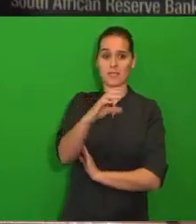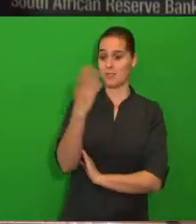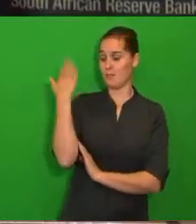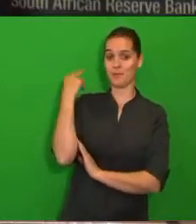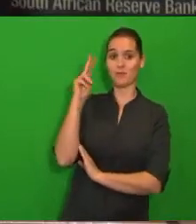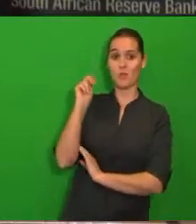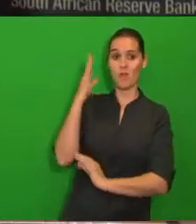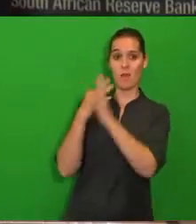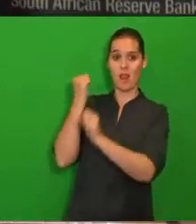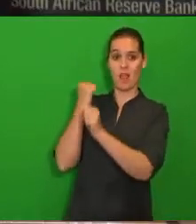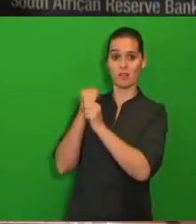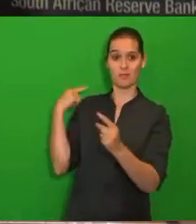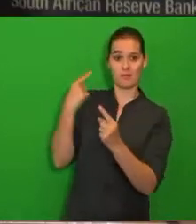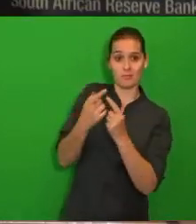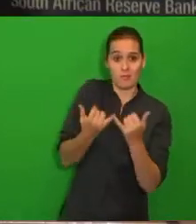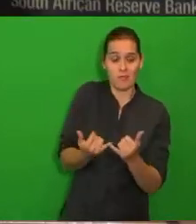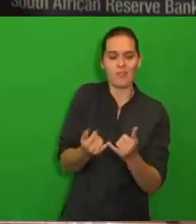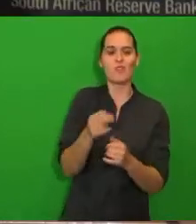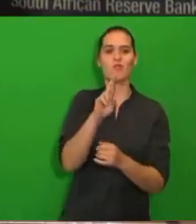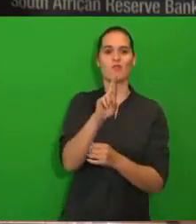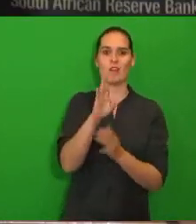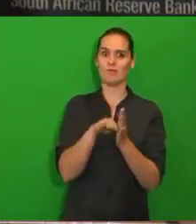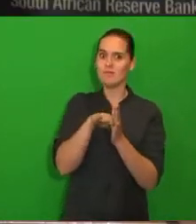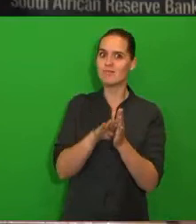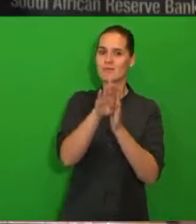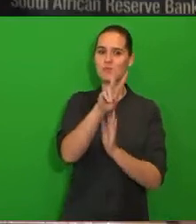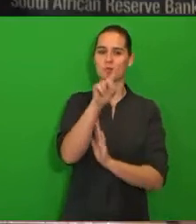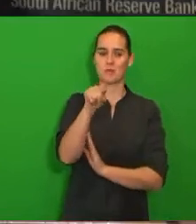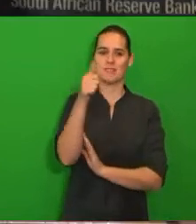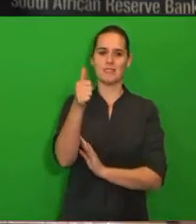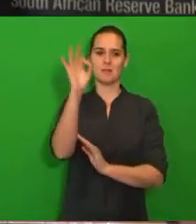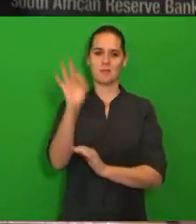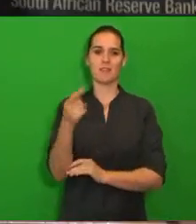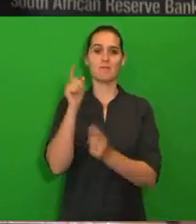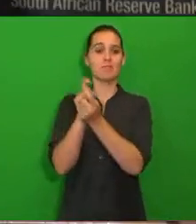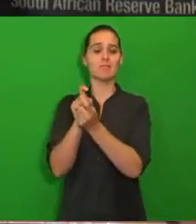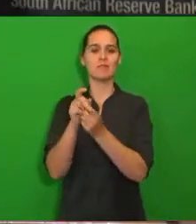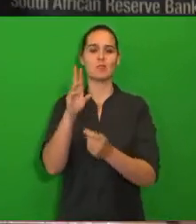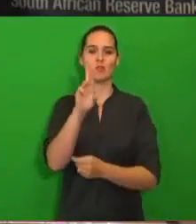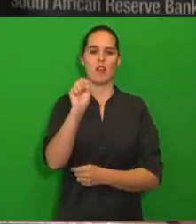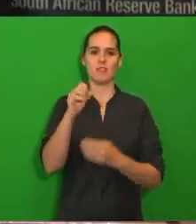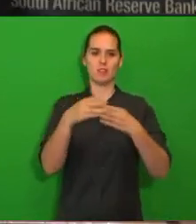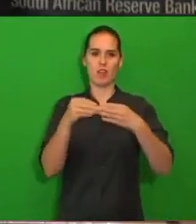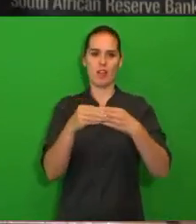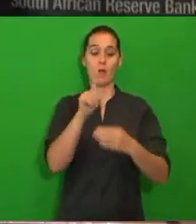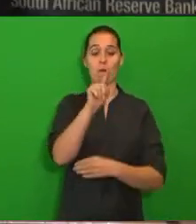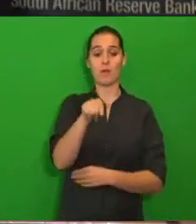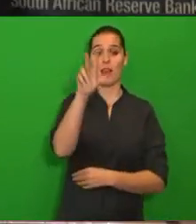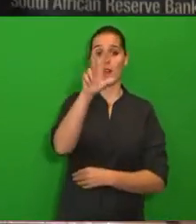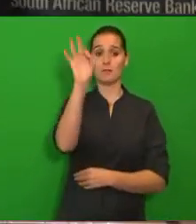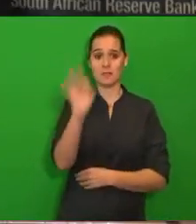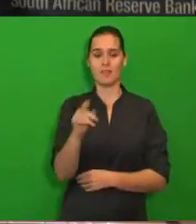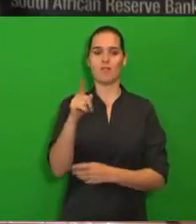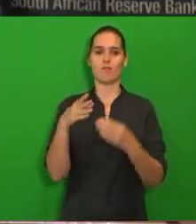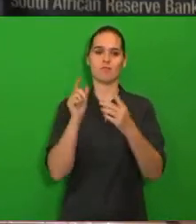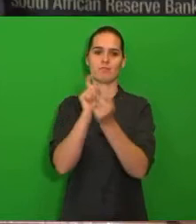by 2.6% against the US dollar and by 1.8% against the euro. The implied